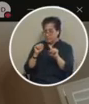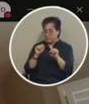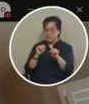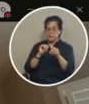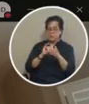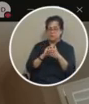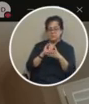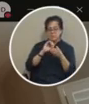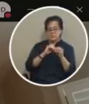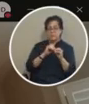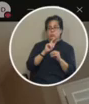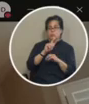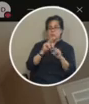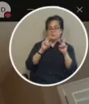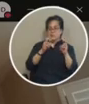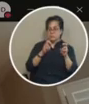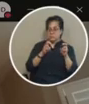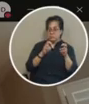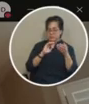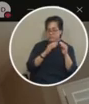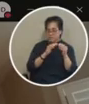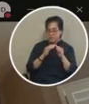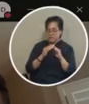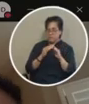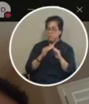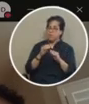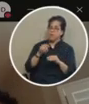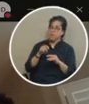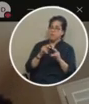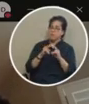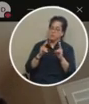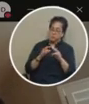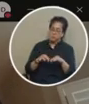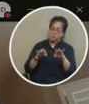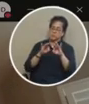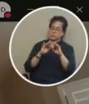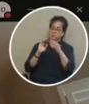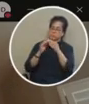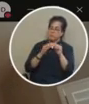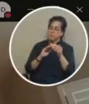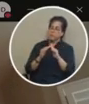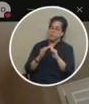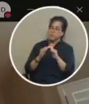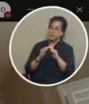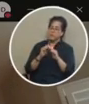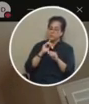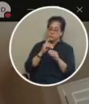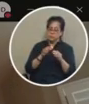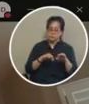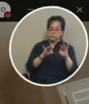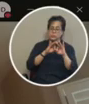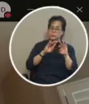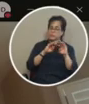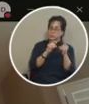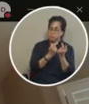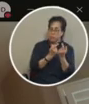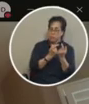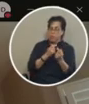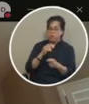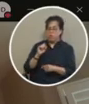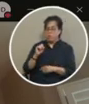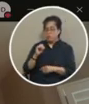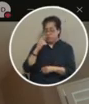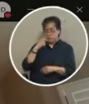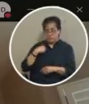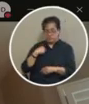the #1 issue in the city, and I think they are so very important to the community, and I think they're very important to the council. And so for